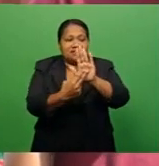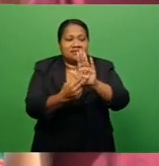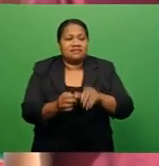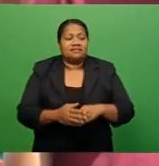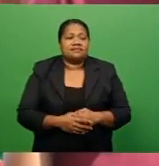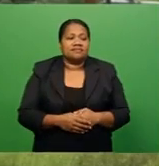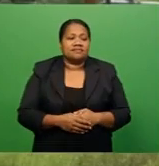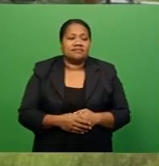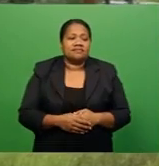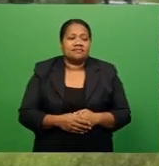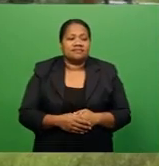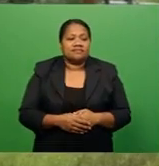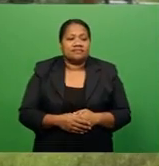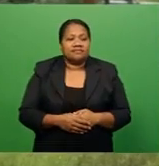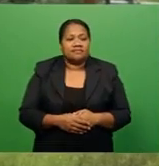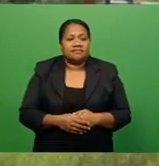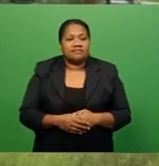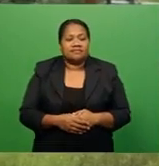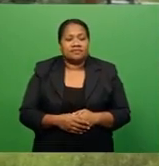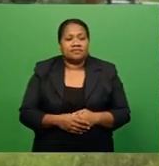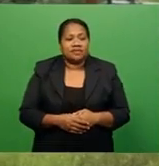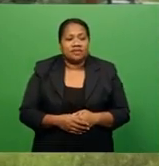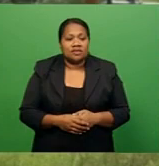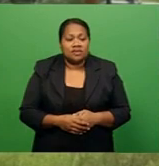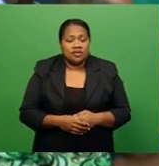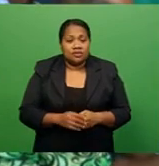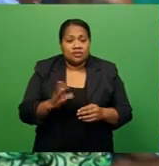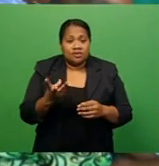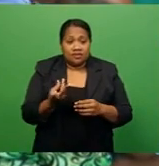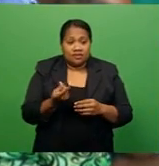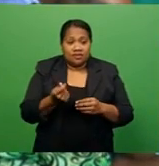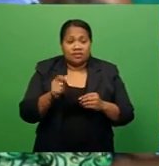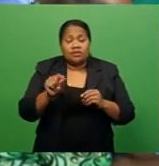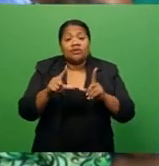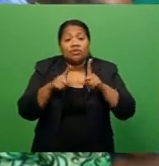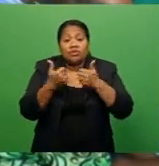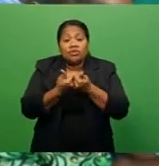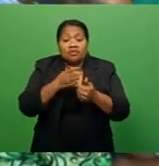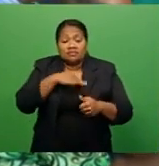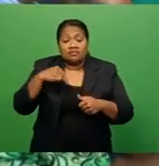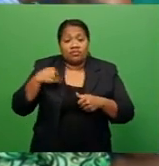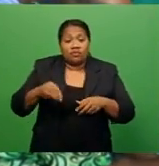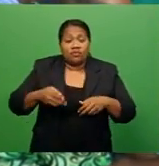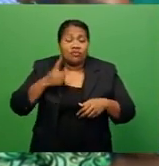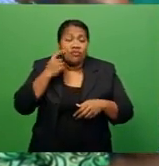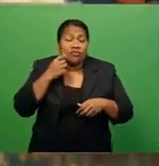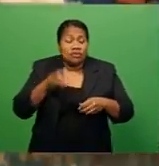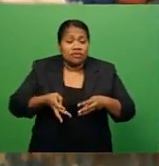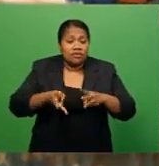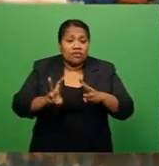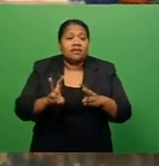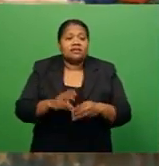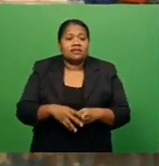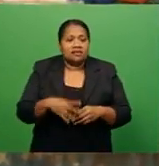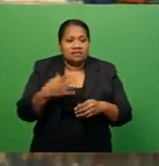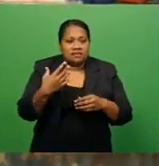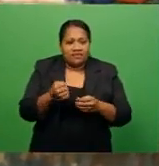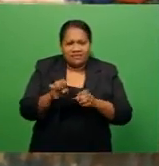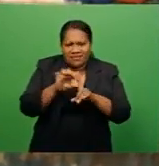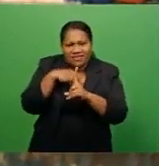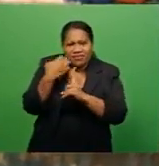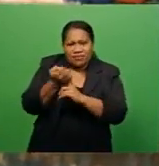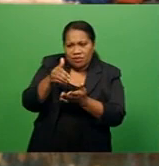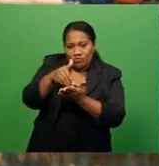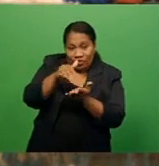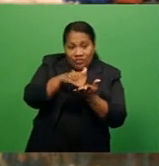Dredging Solutions applied for the contract with the Ministry of Waterways, and following necessary environmental approvals, the company